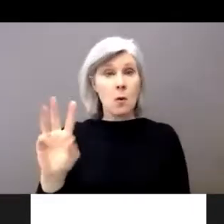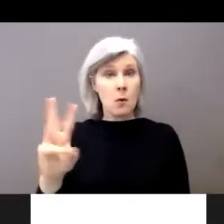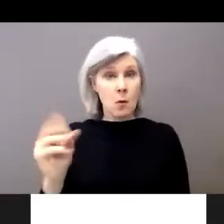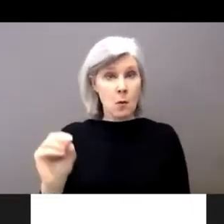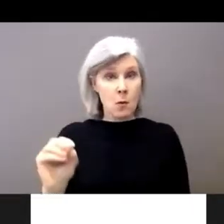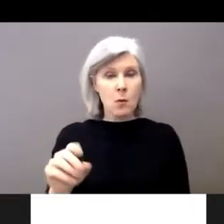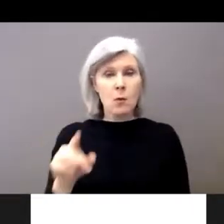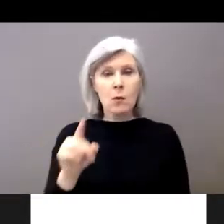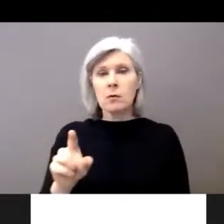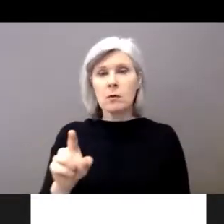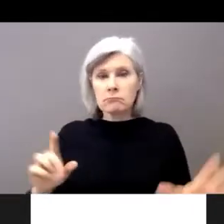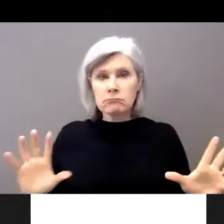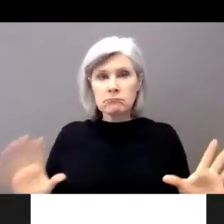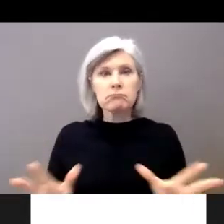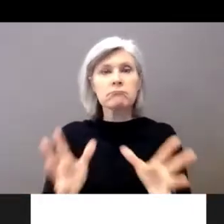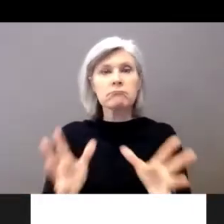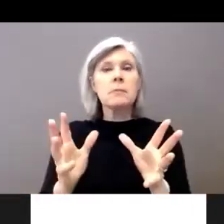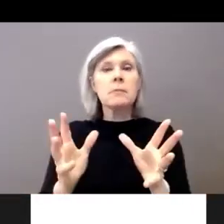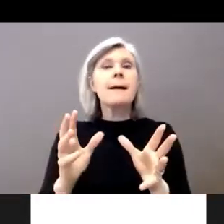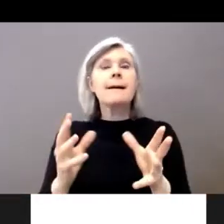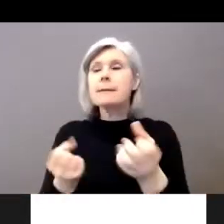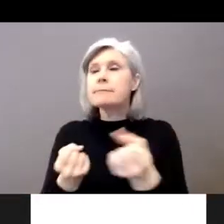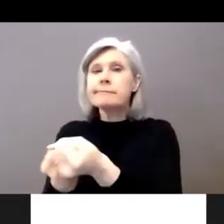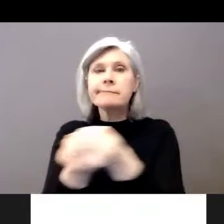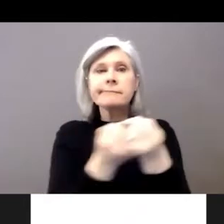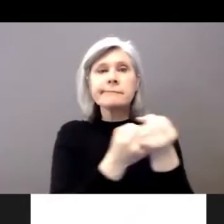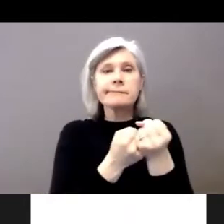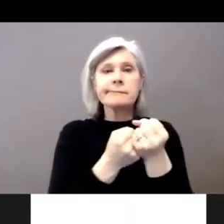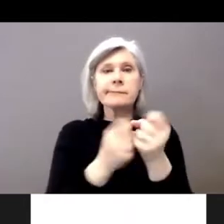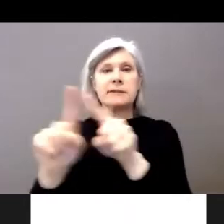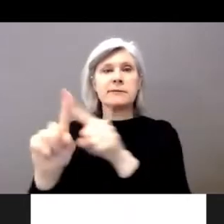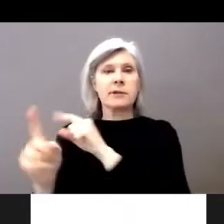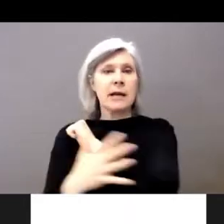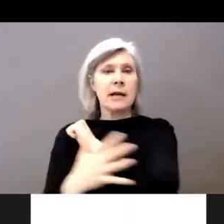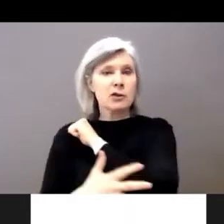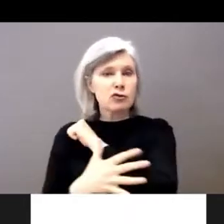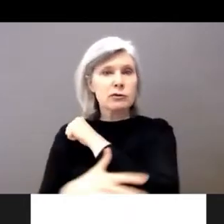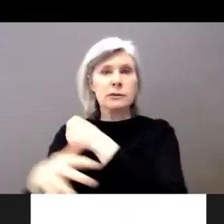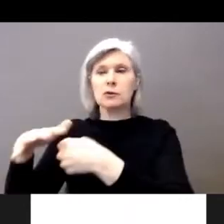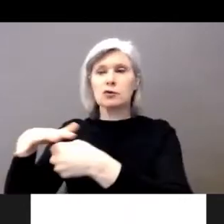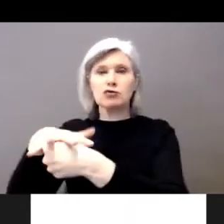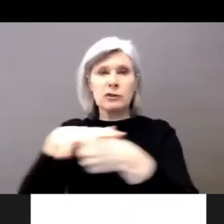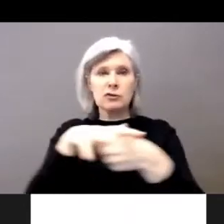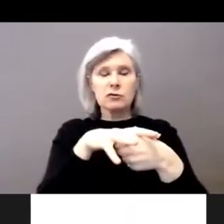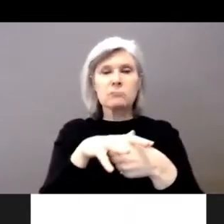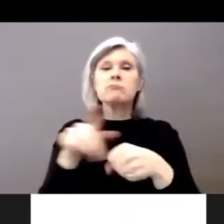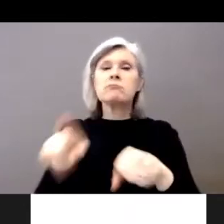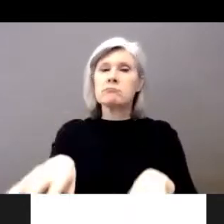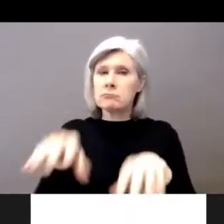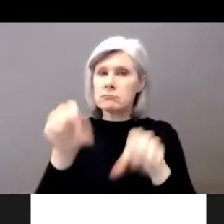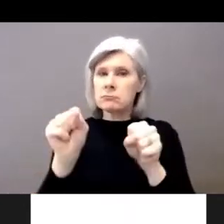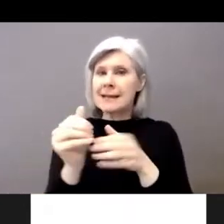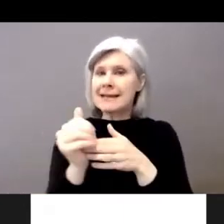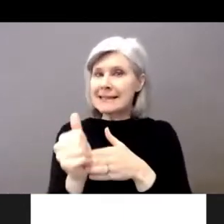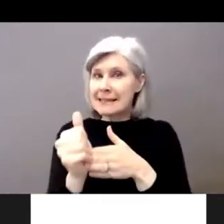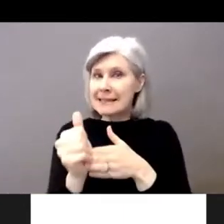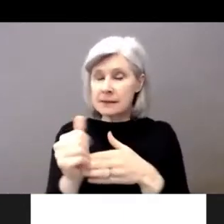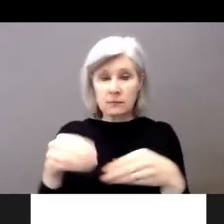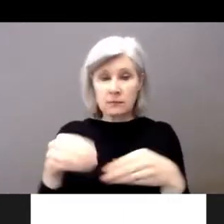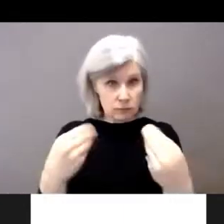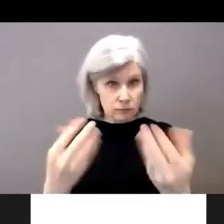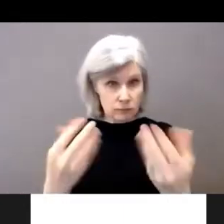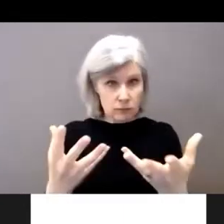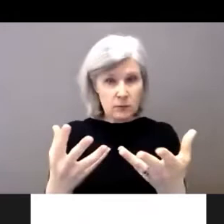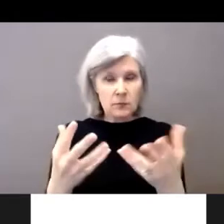on aging in countries and regions. In this capacity, she has led the development and the delivery of the first